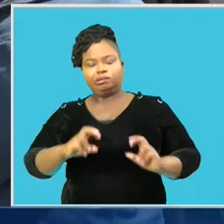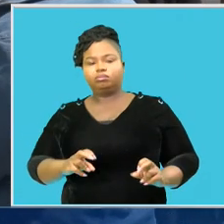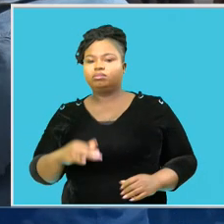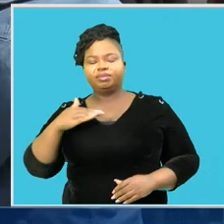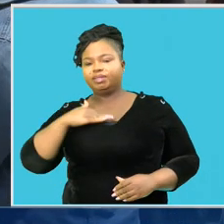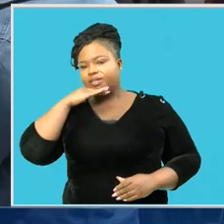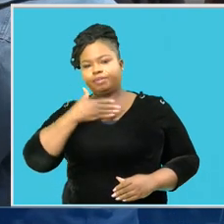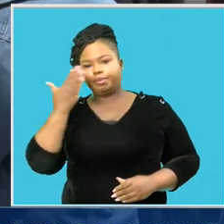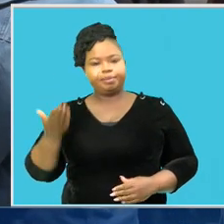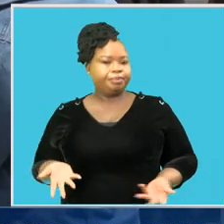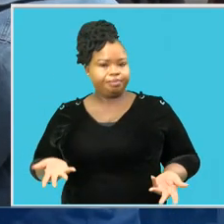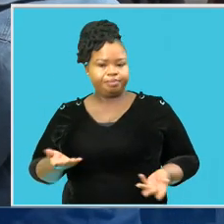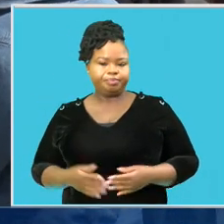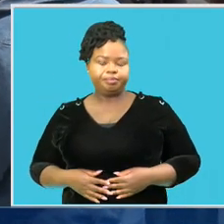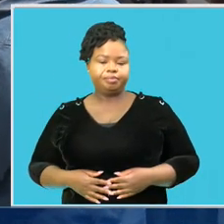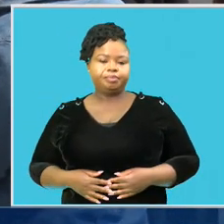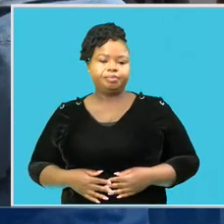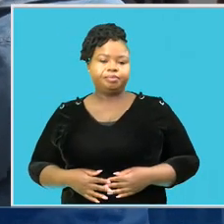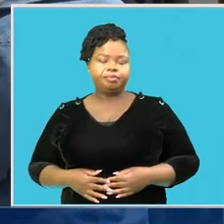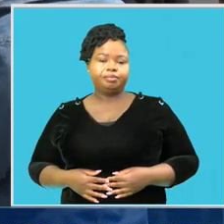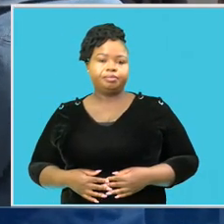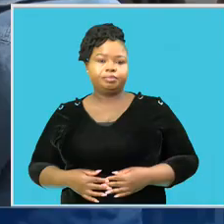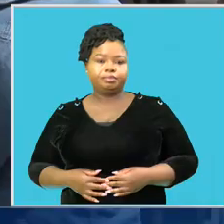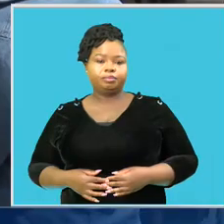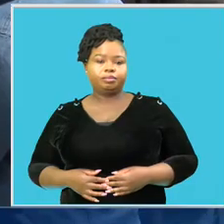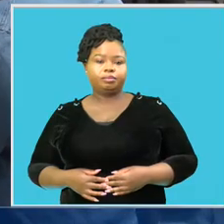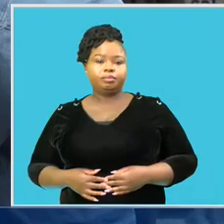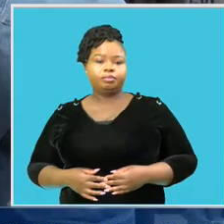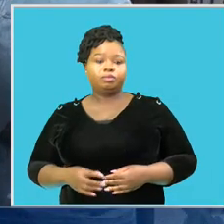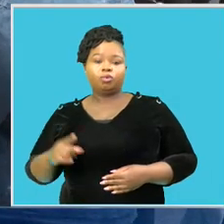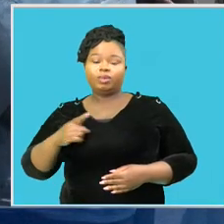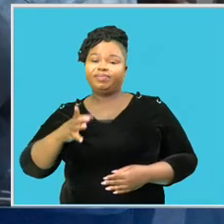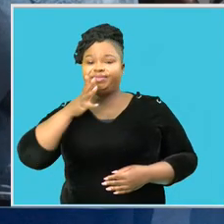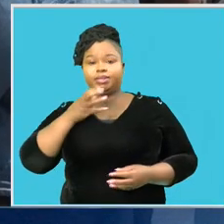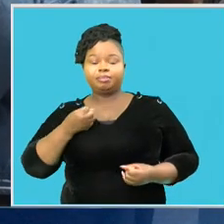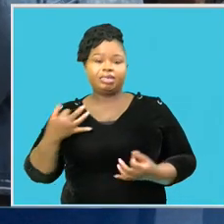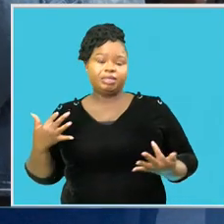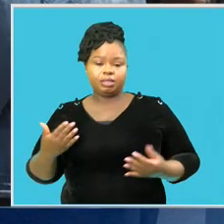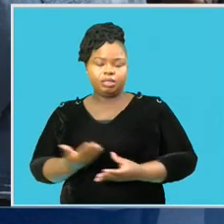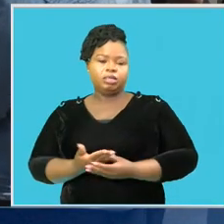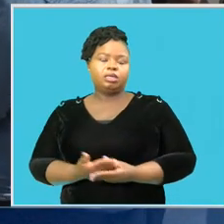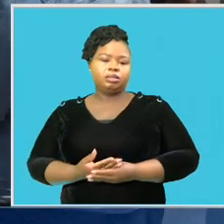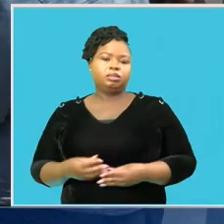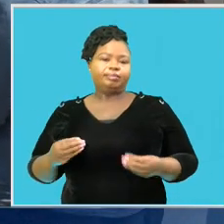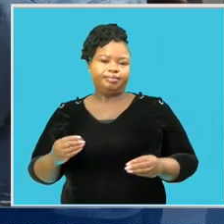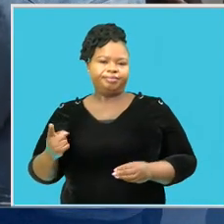the caseload because they have a lot of cases that they have to attend to. So